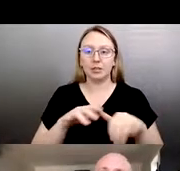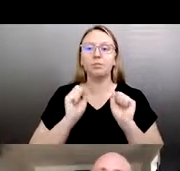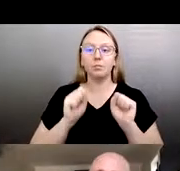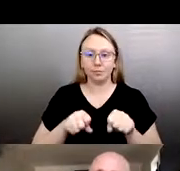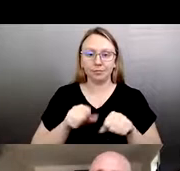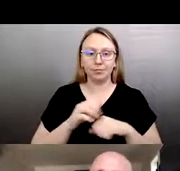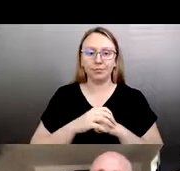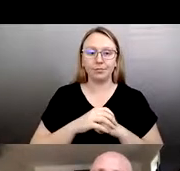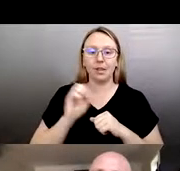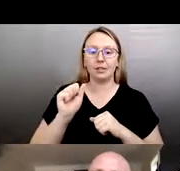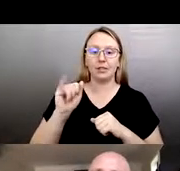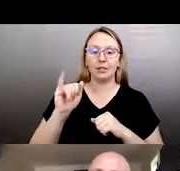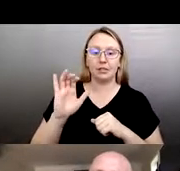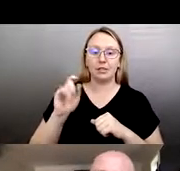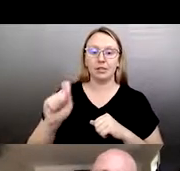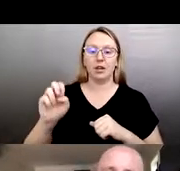at